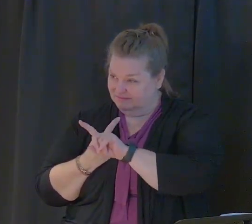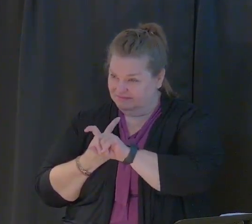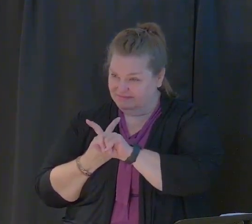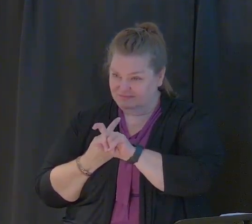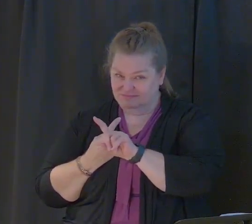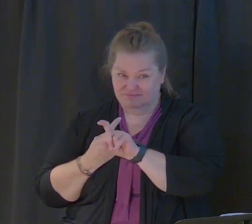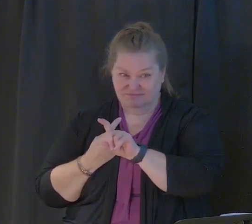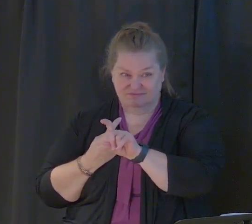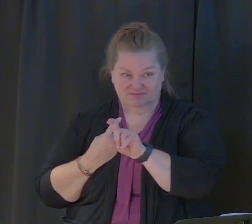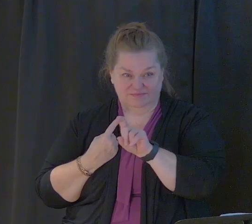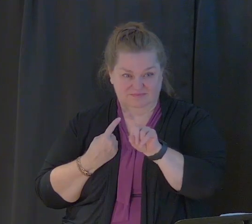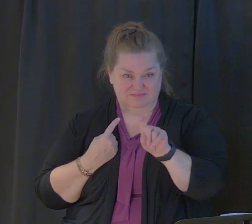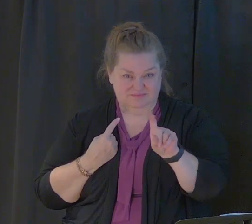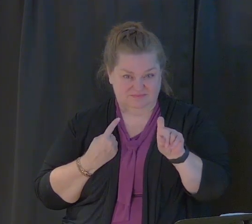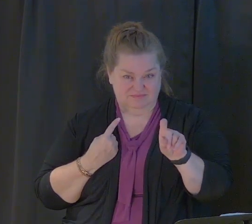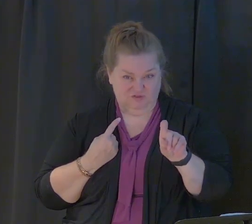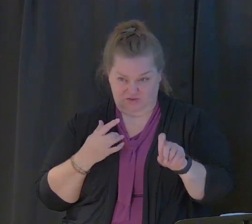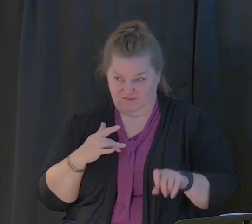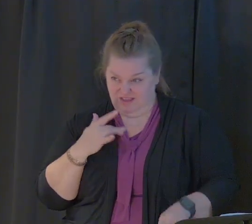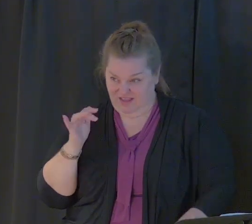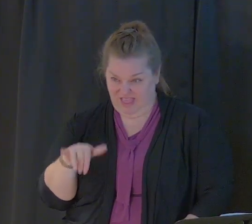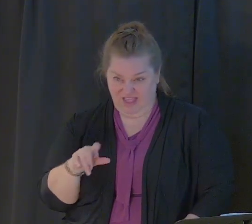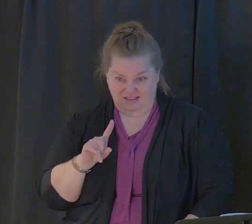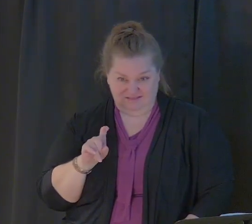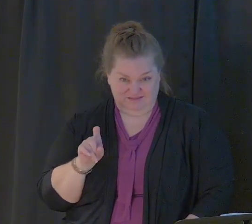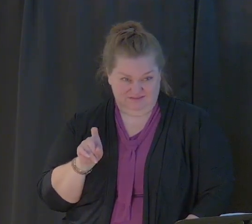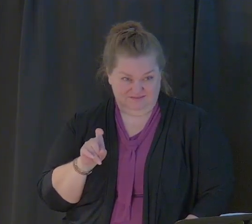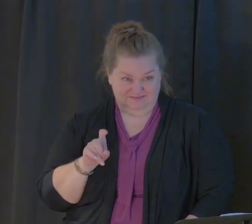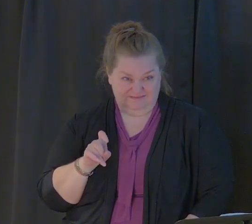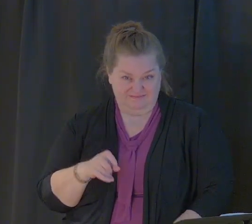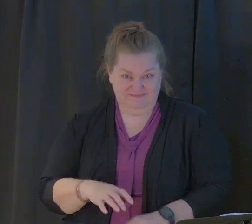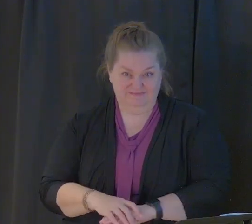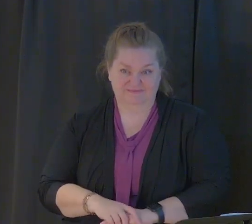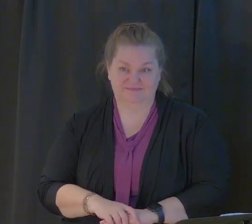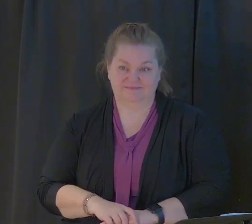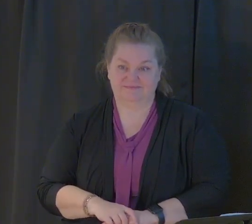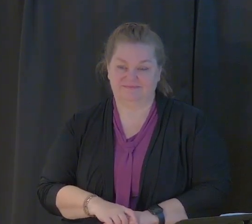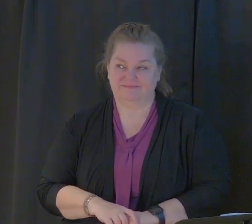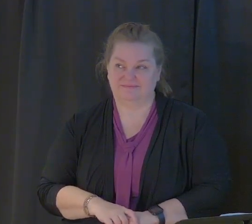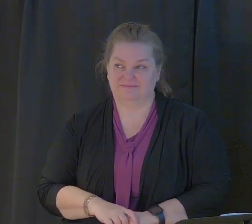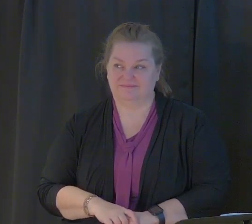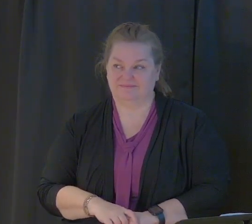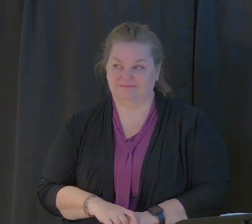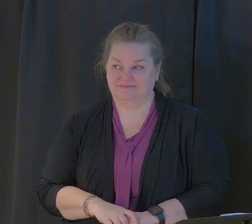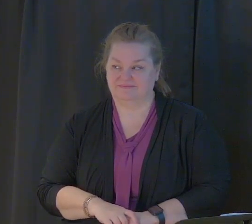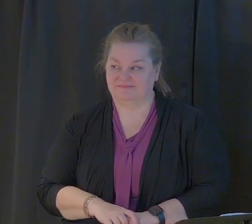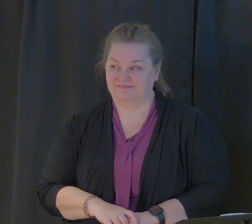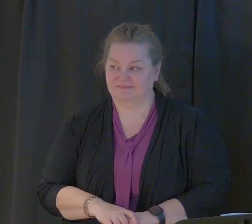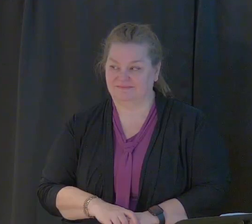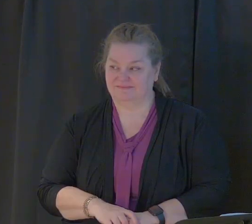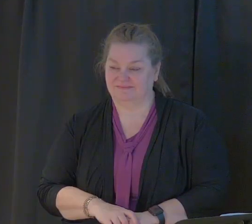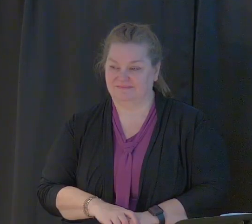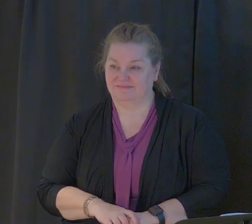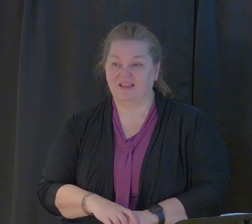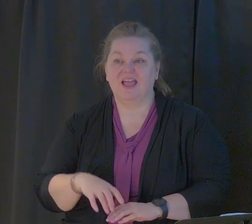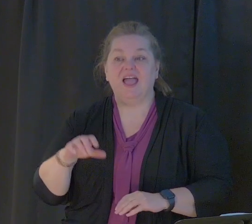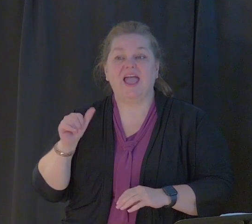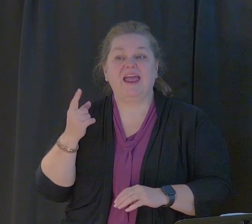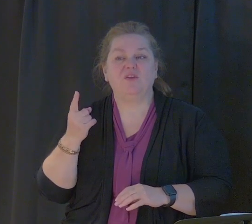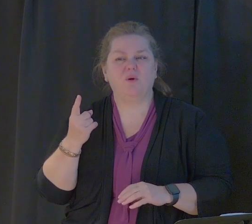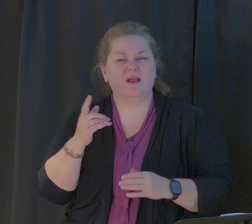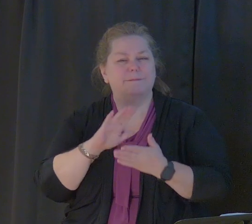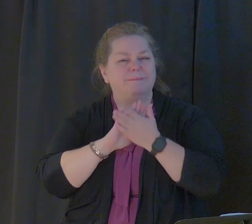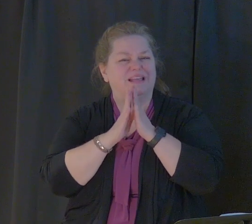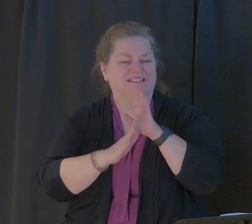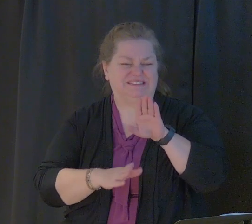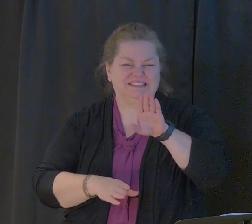in a church and felt alone? We do, don't we? Anyone ever been